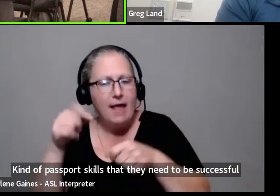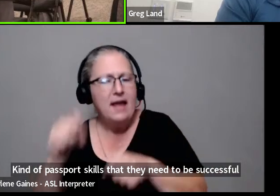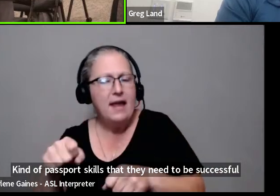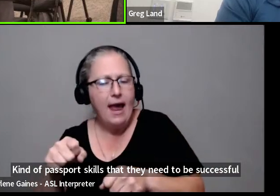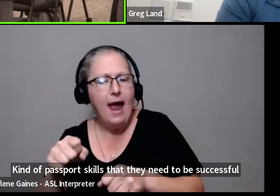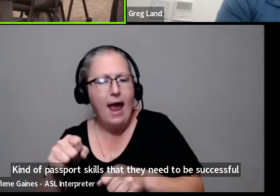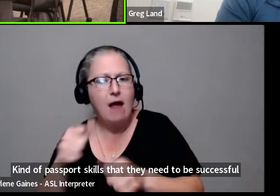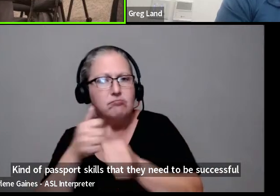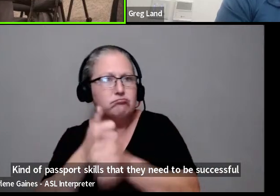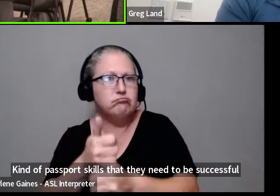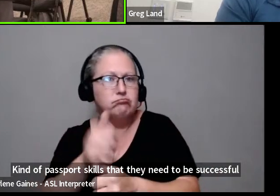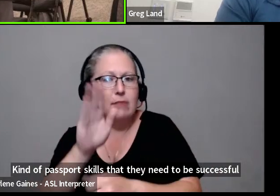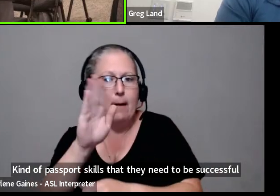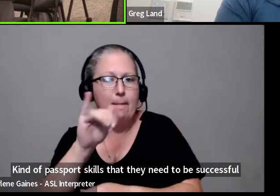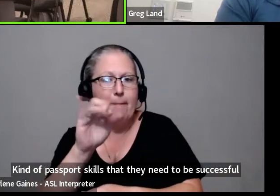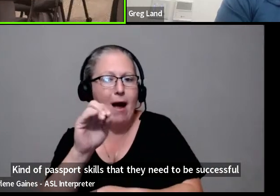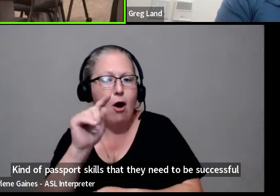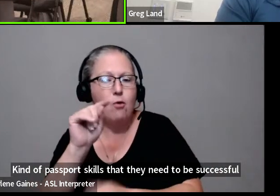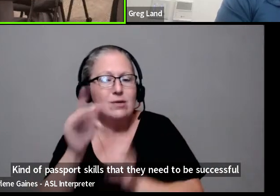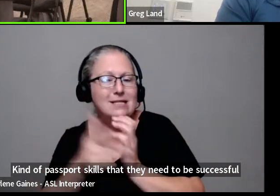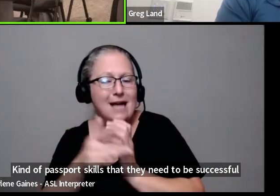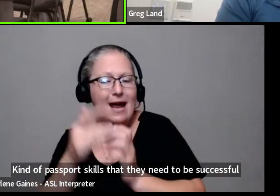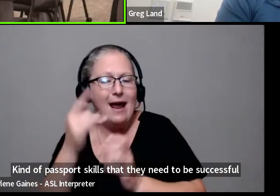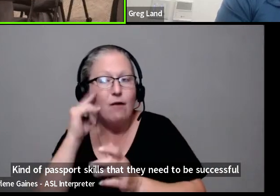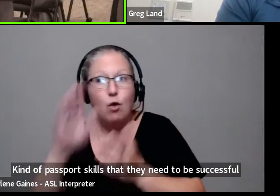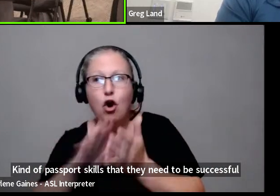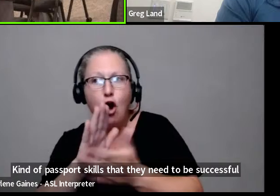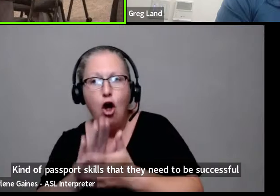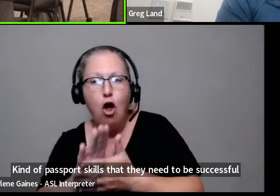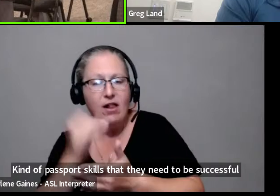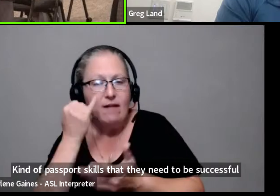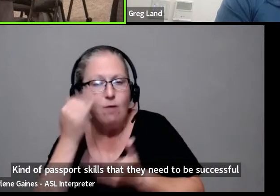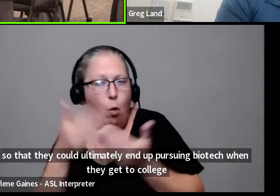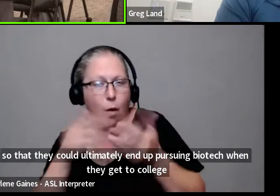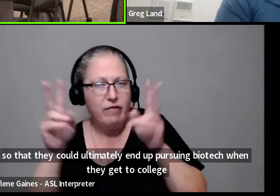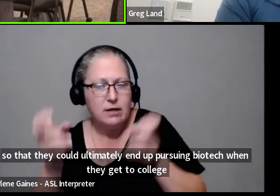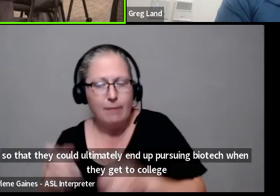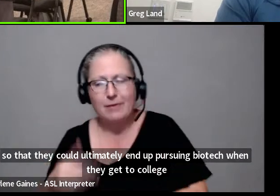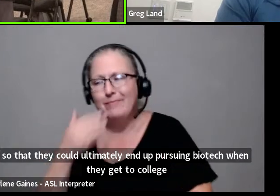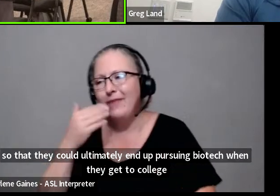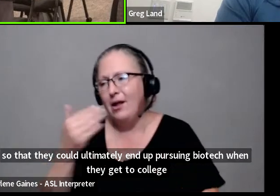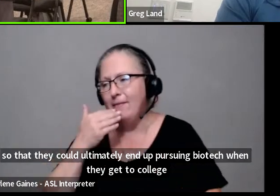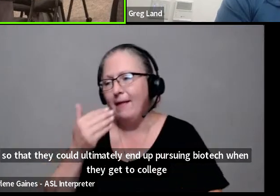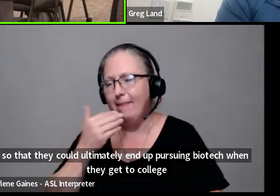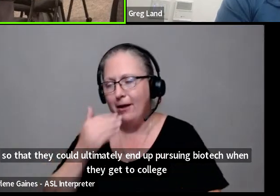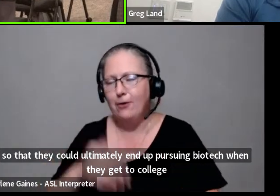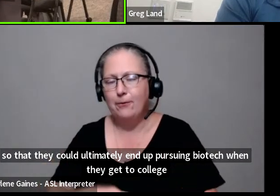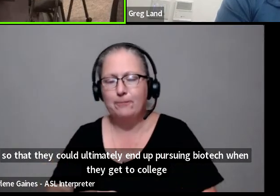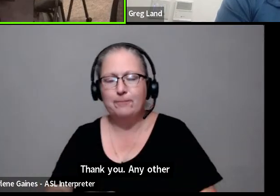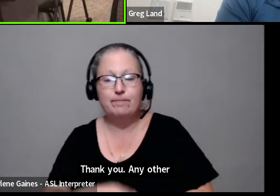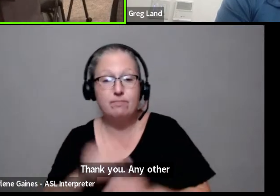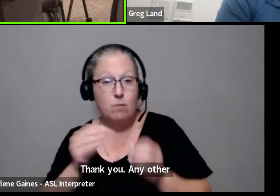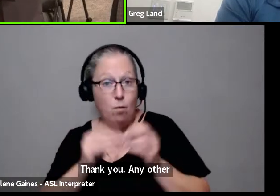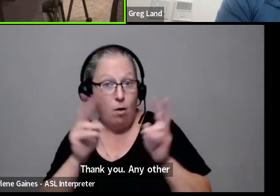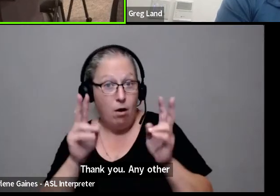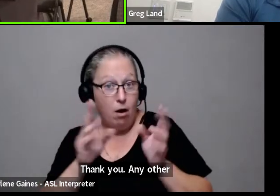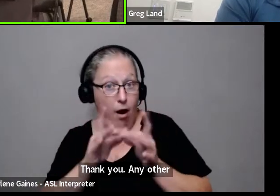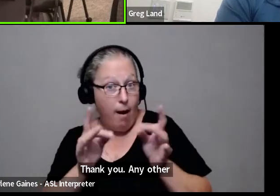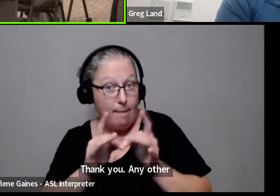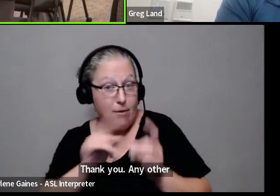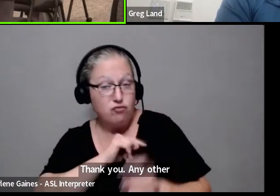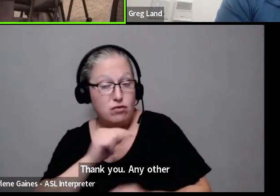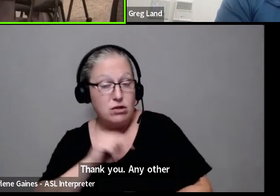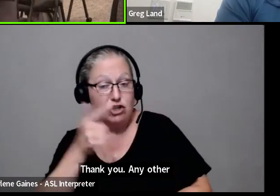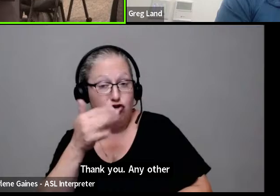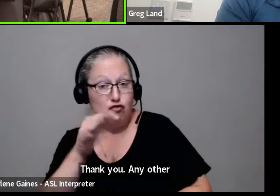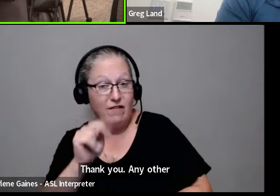pursuing biotech when they get to college or whatever the topic is. Thank you. Any other comments? Trustee Griffin? Yeah,